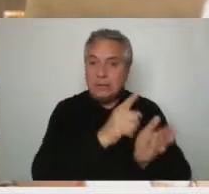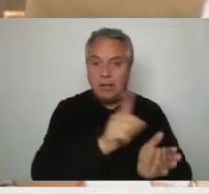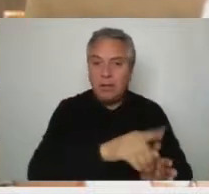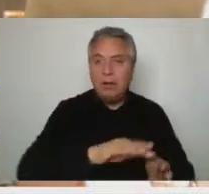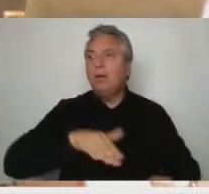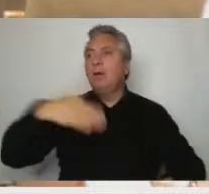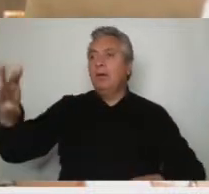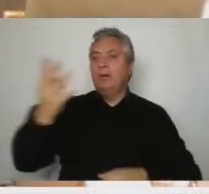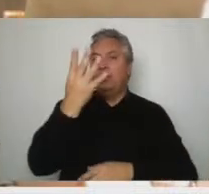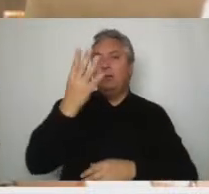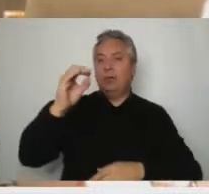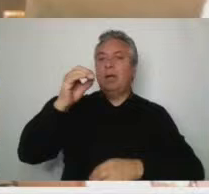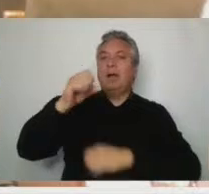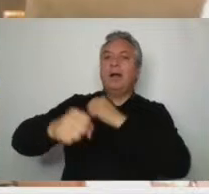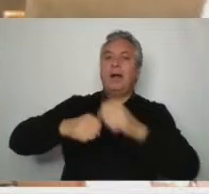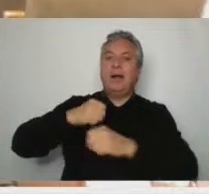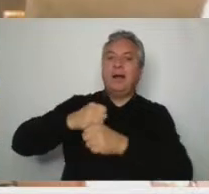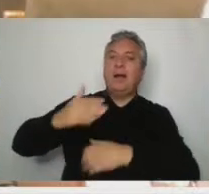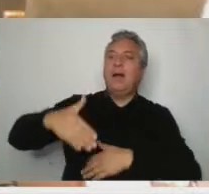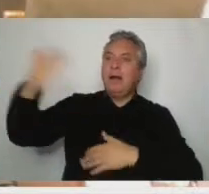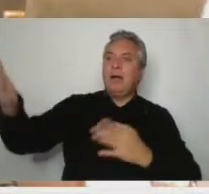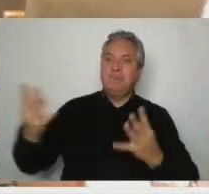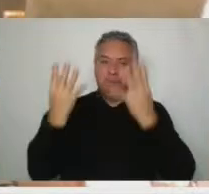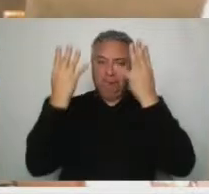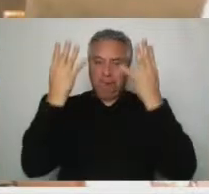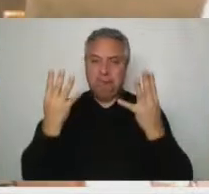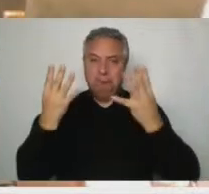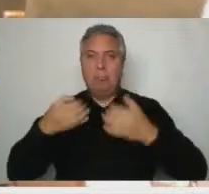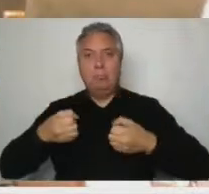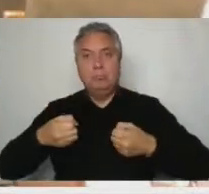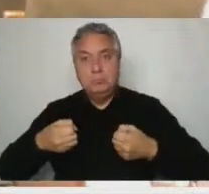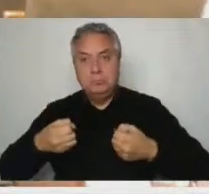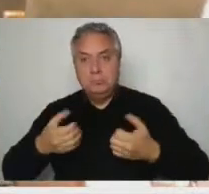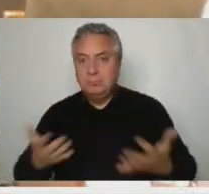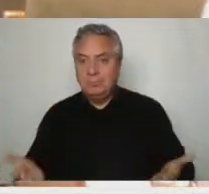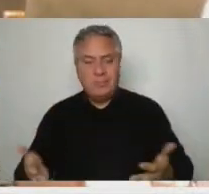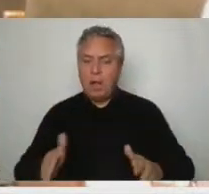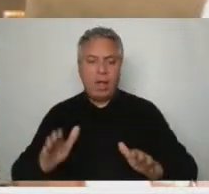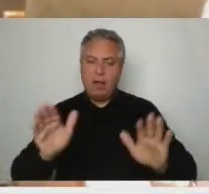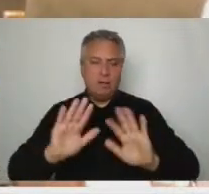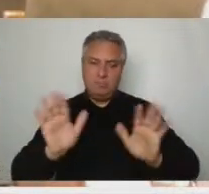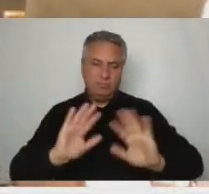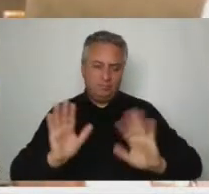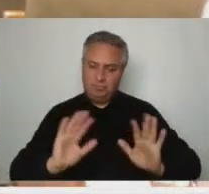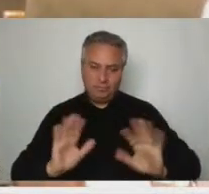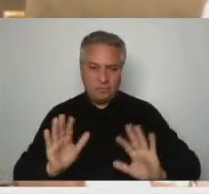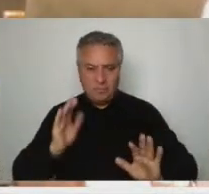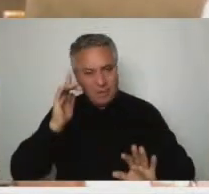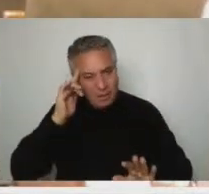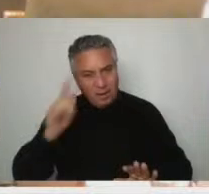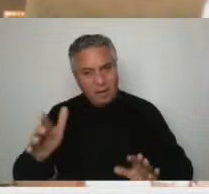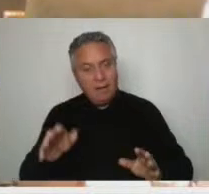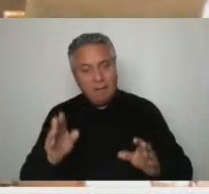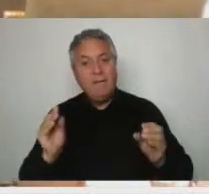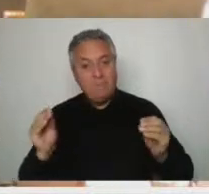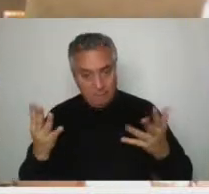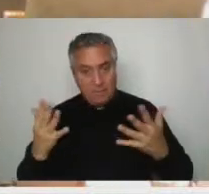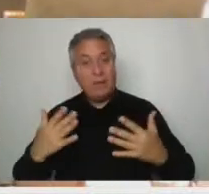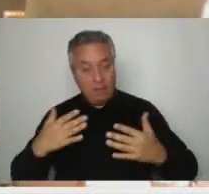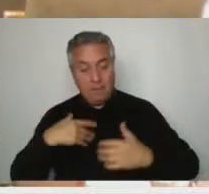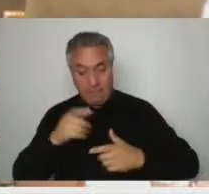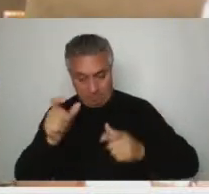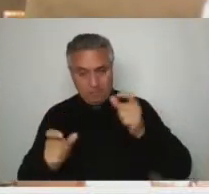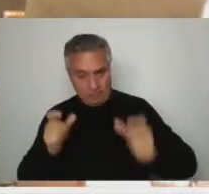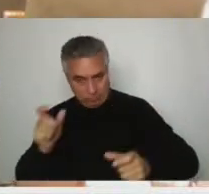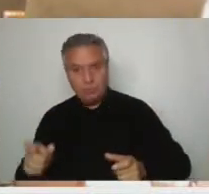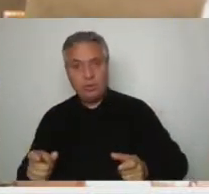We've seen studies that children who didn't go to preschool might end up in jail and in his or